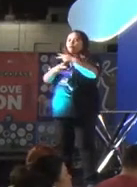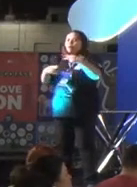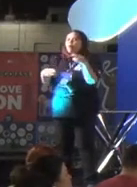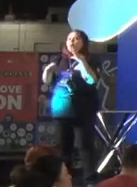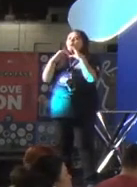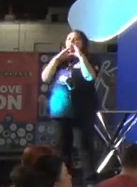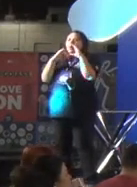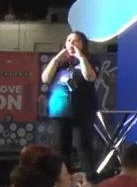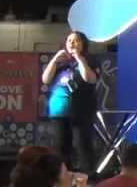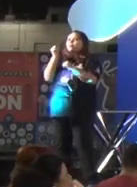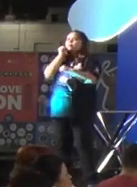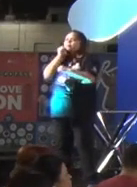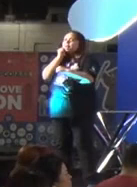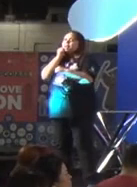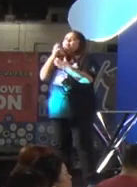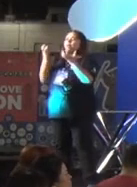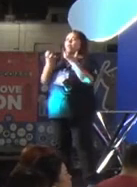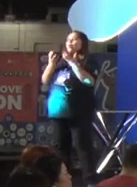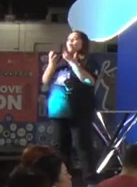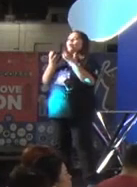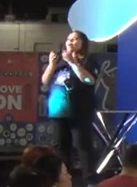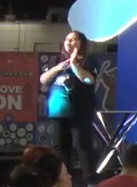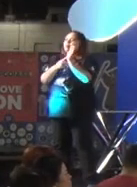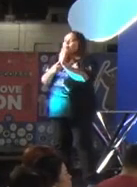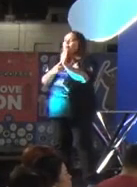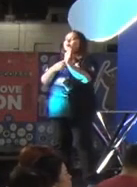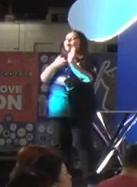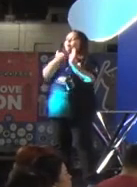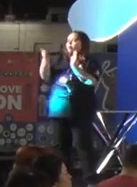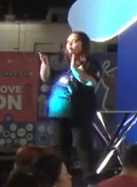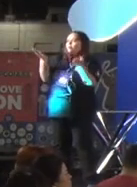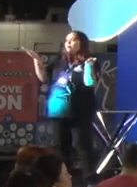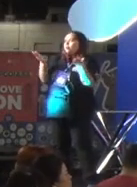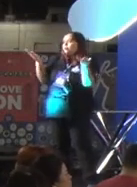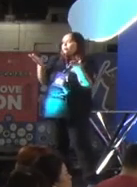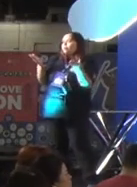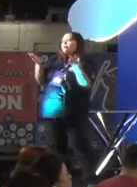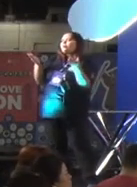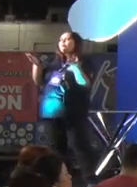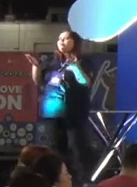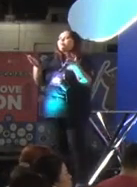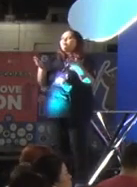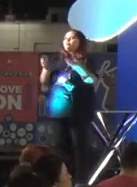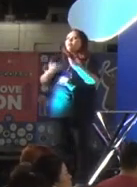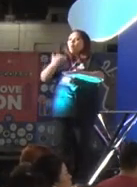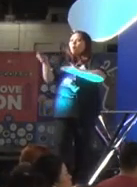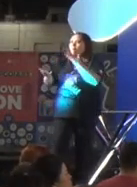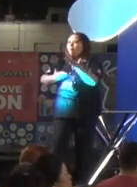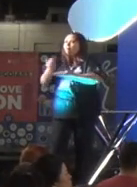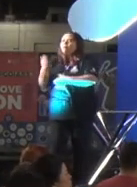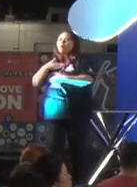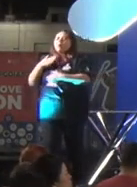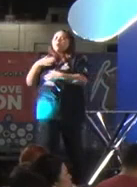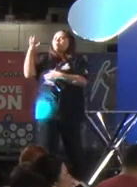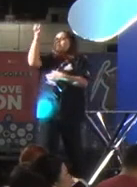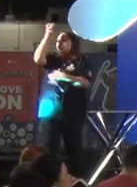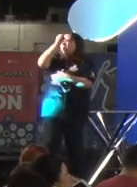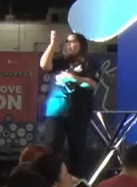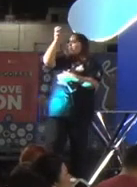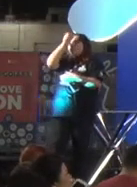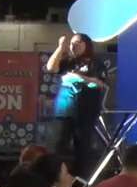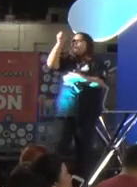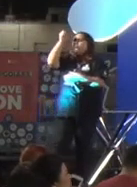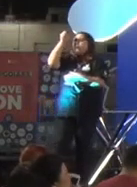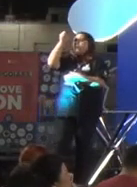share some of that with you this evening. Share what I learned from the world's greatest science